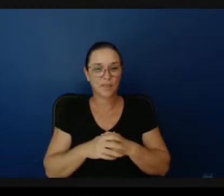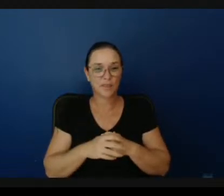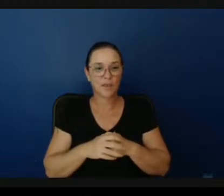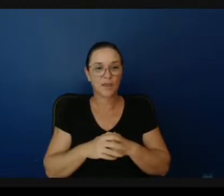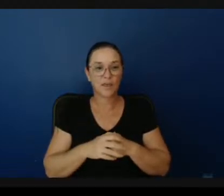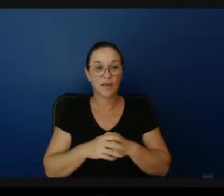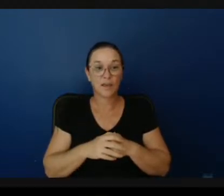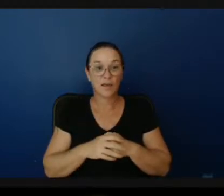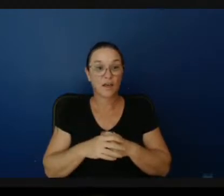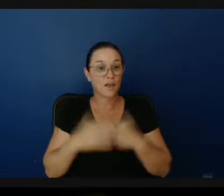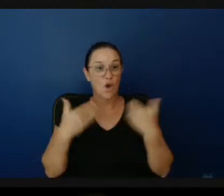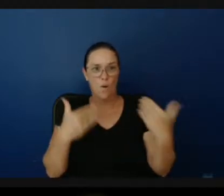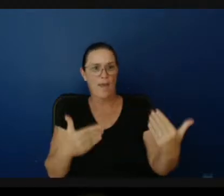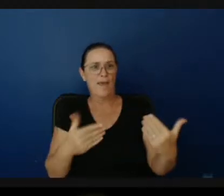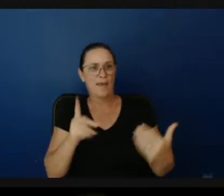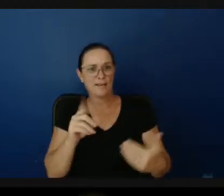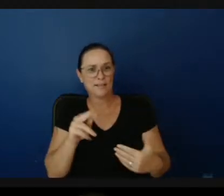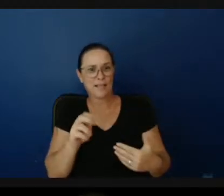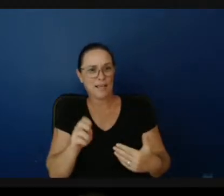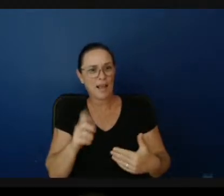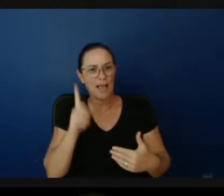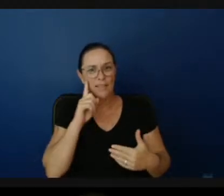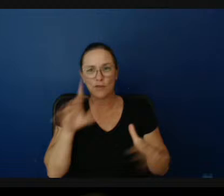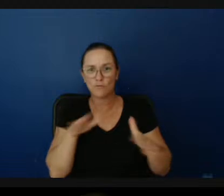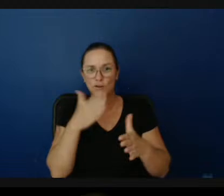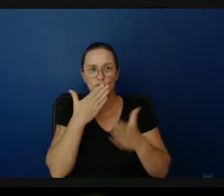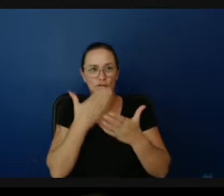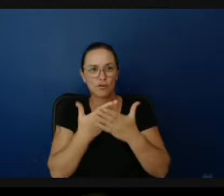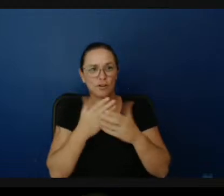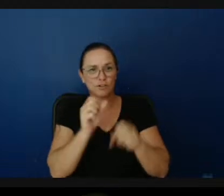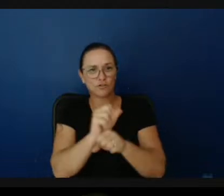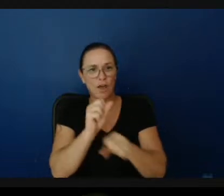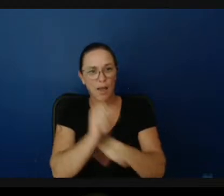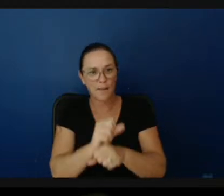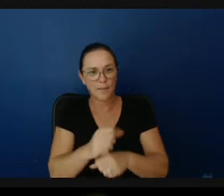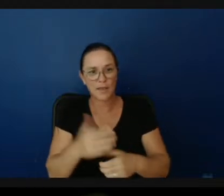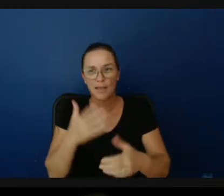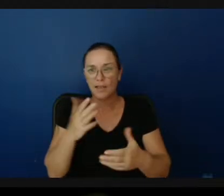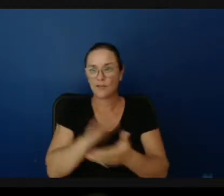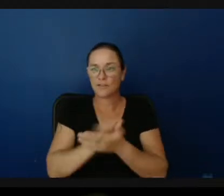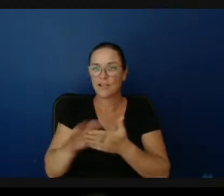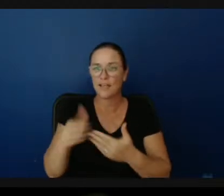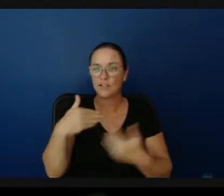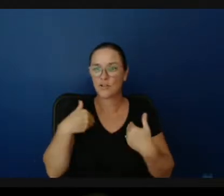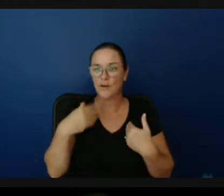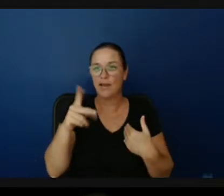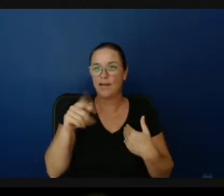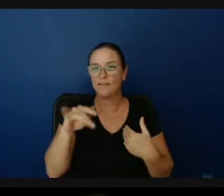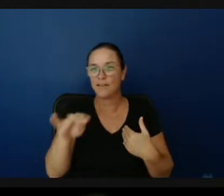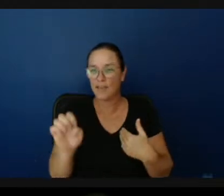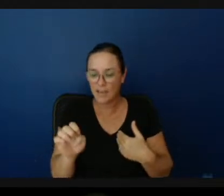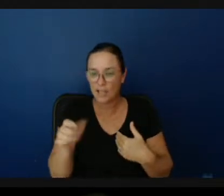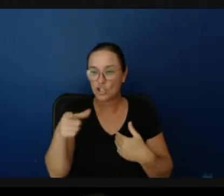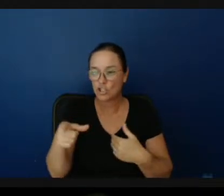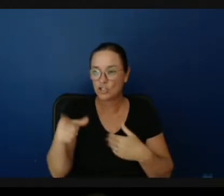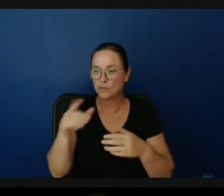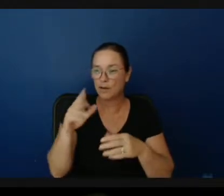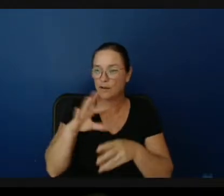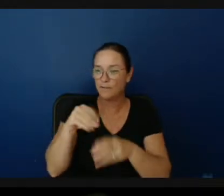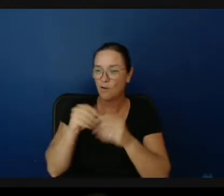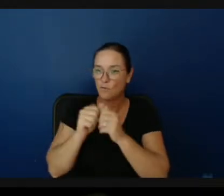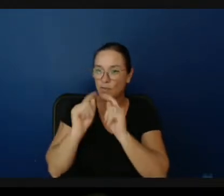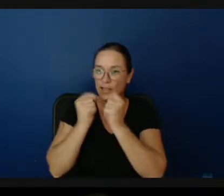Yeah, no, go ahead. Yeah, I did a good job there. Great to have Katie, who has been part of the whole team watching this the last 2 weeks